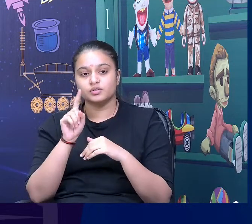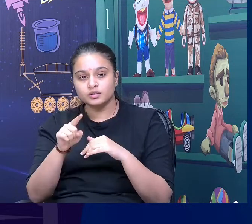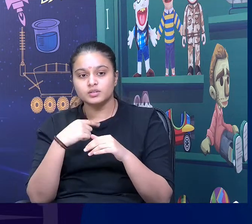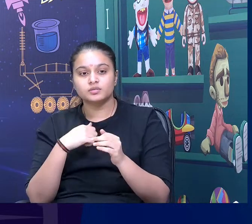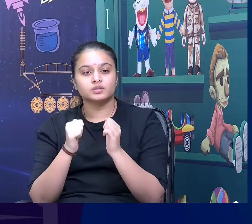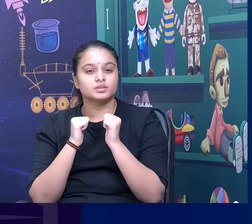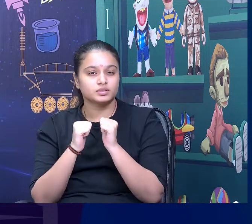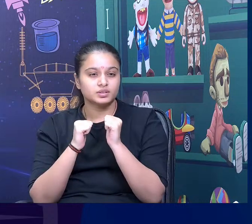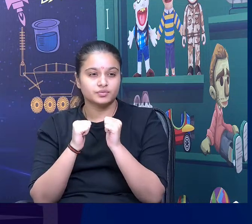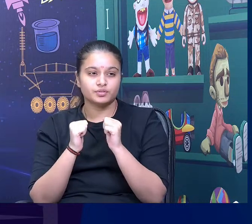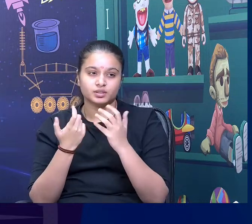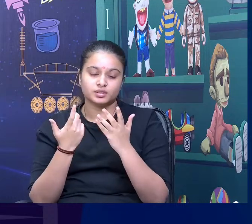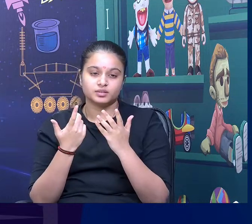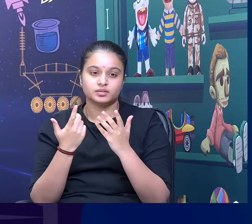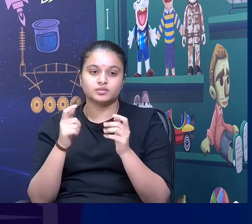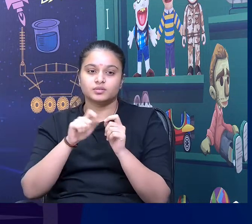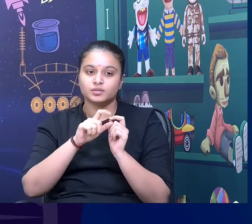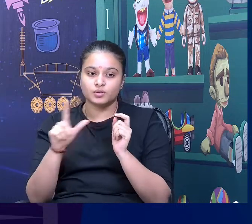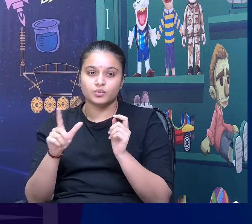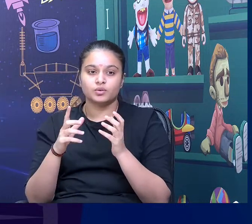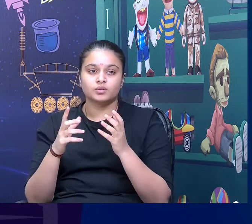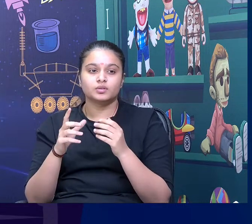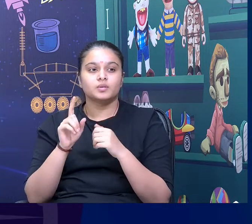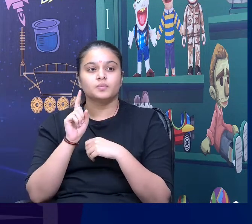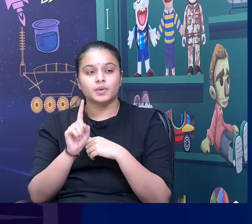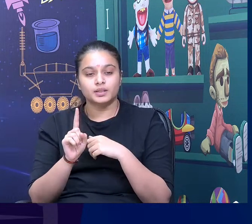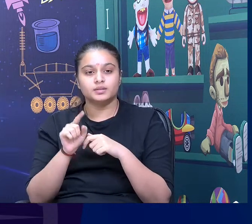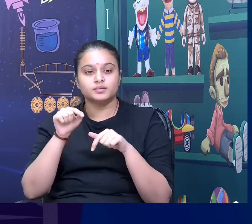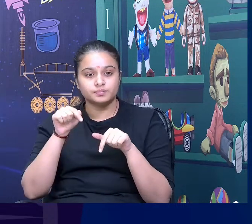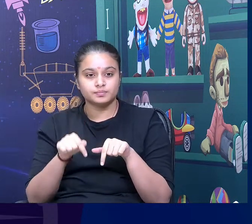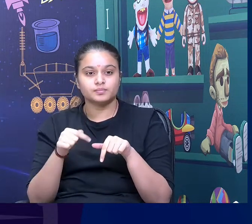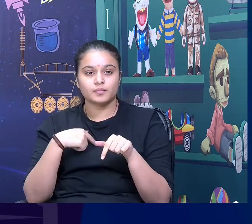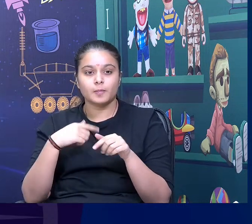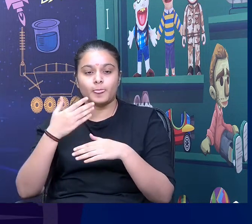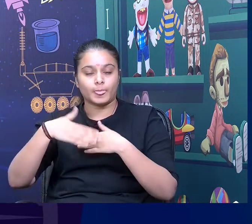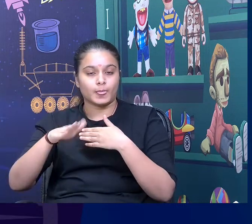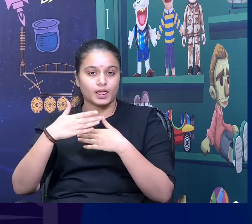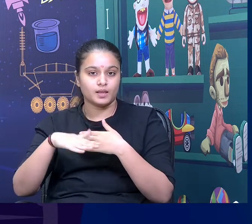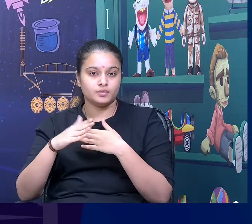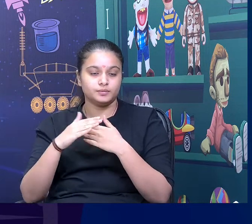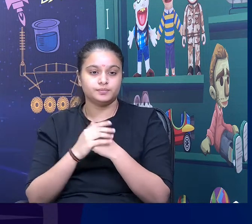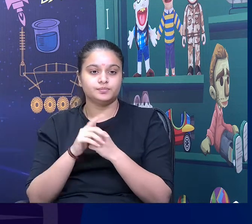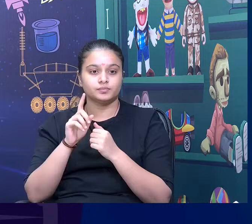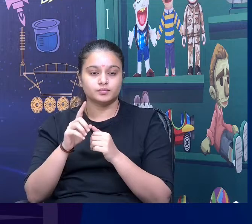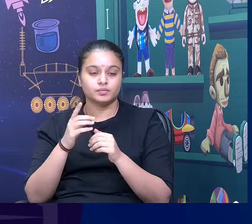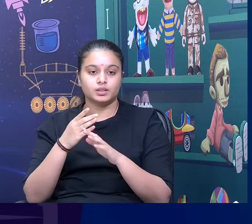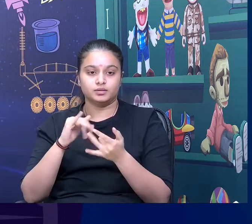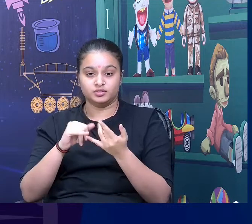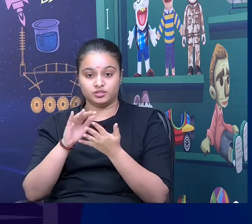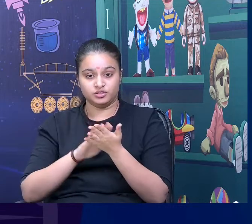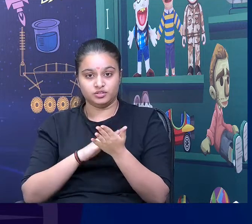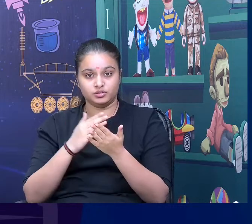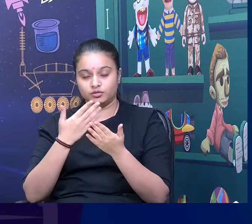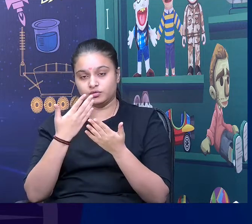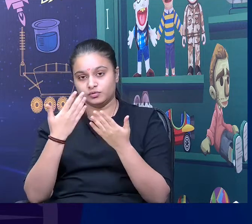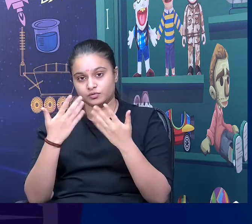a tough situation for all of us, but that's how the thing goes on. But now, before we go,